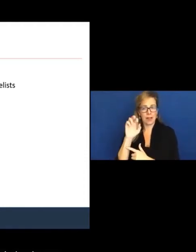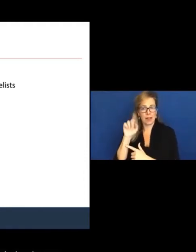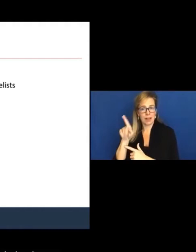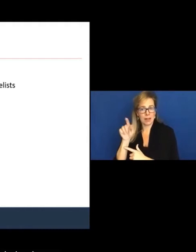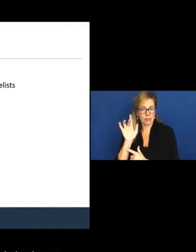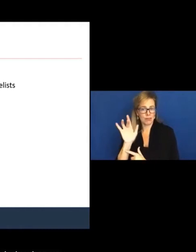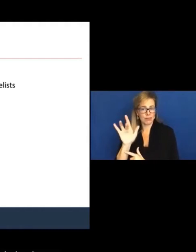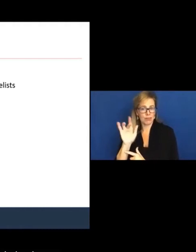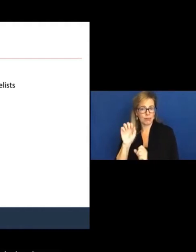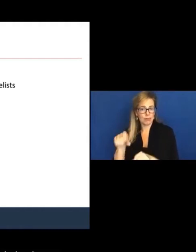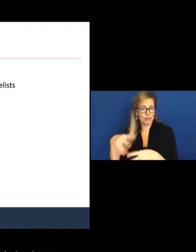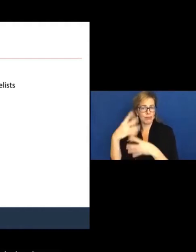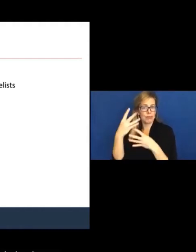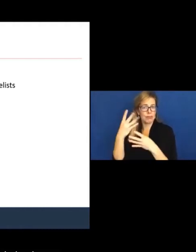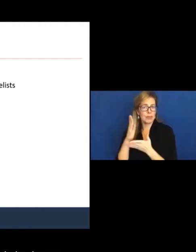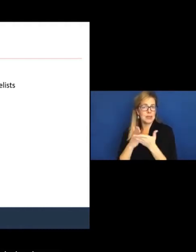Be patient,